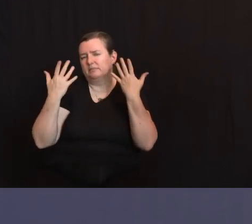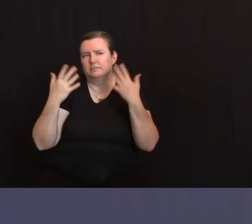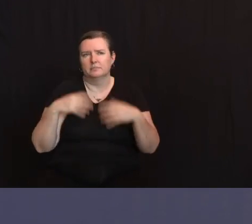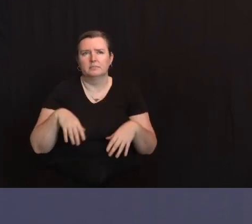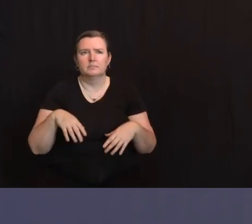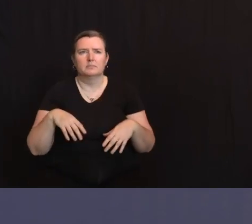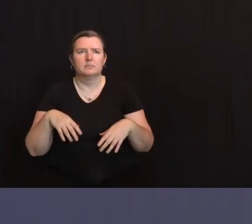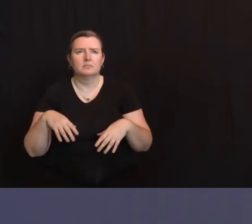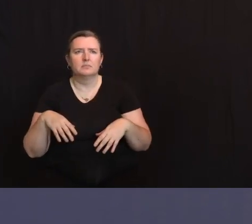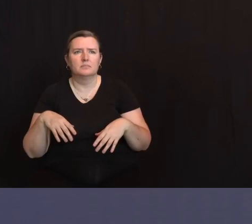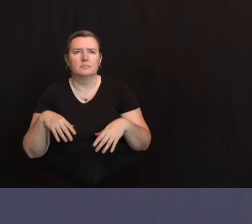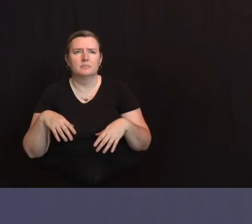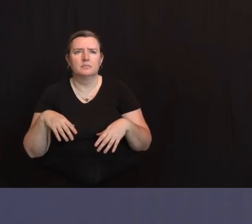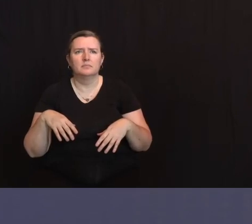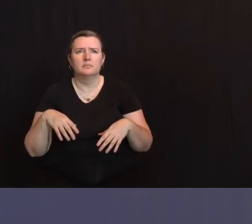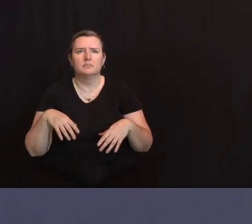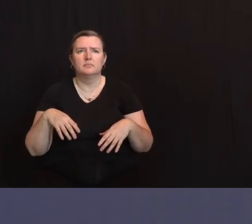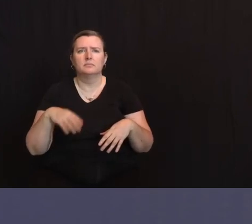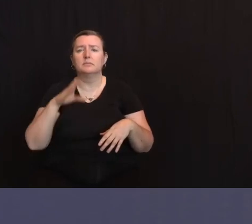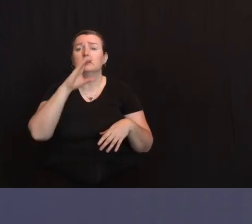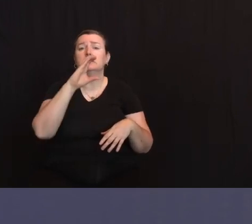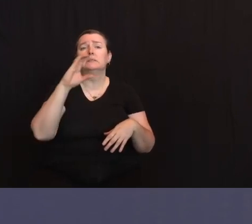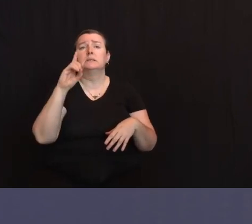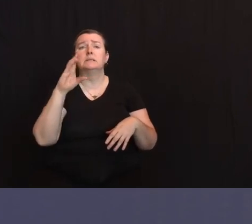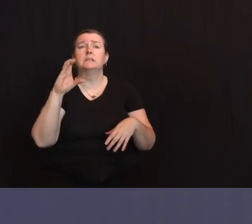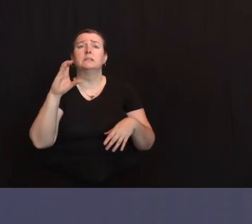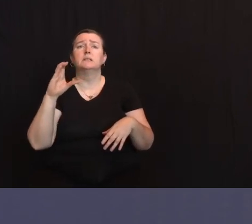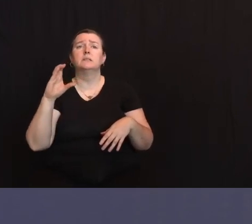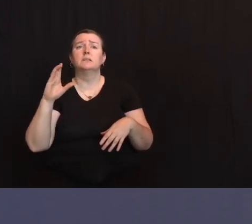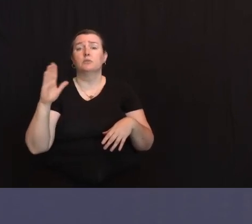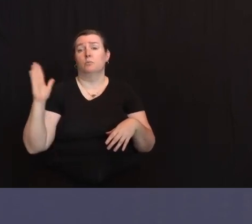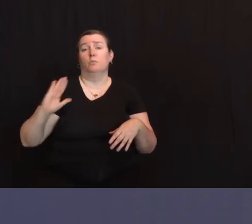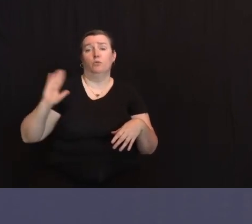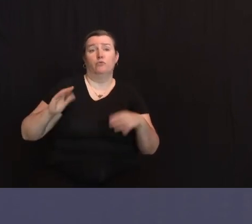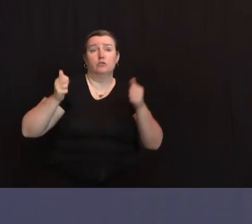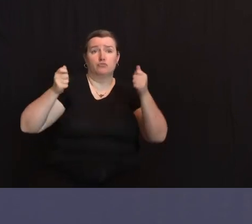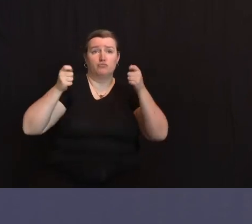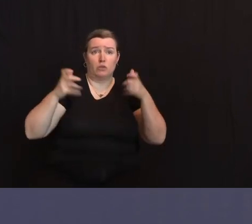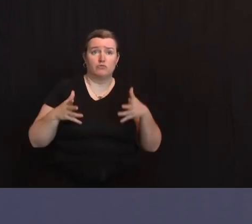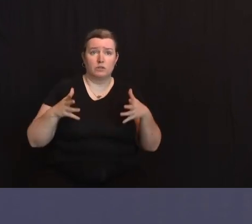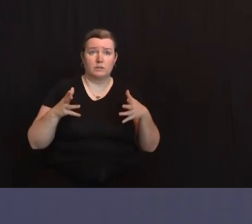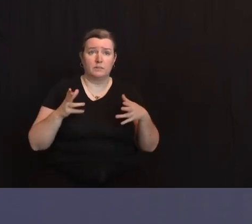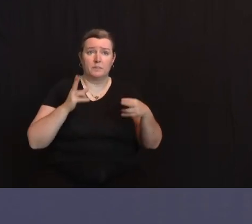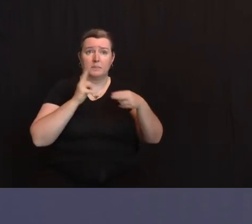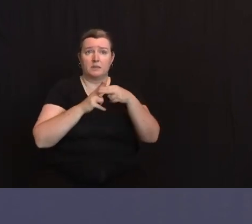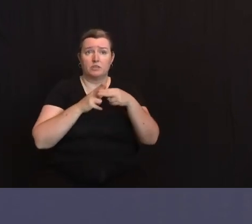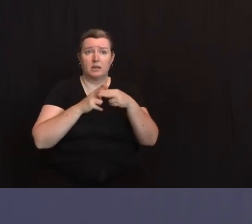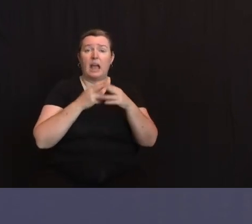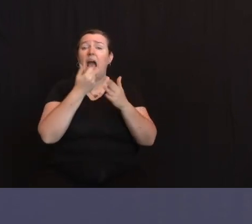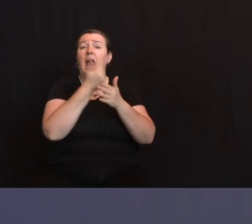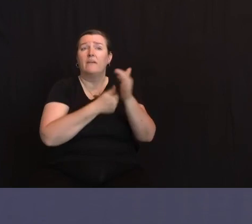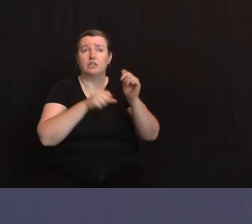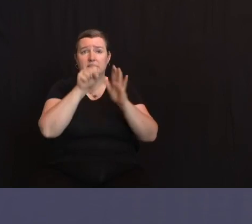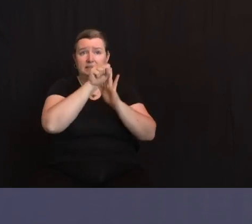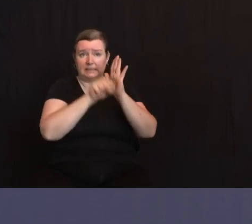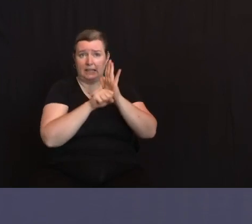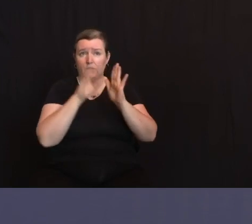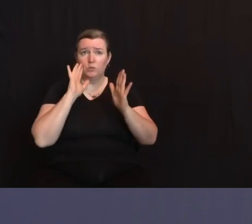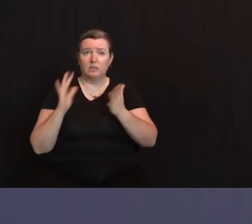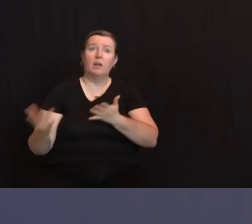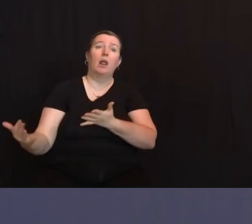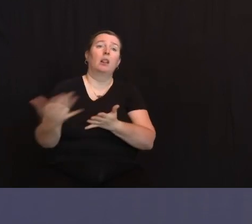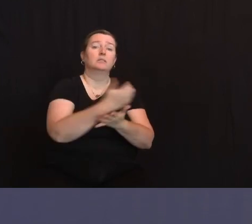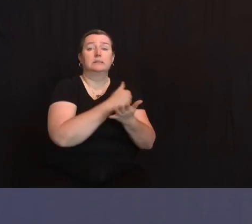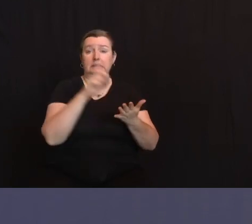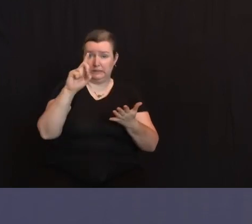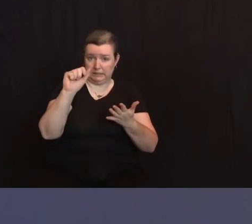Former CDC Director Tom Frieden wrote today about data every state should be collecting, but in most cases isn't. What